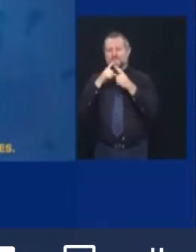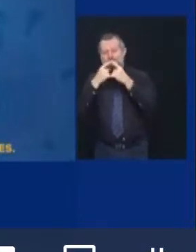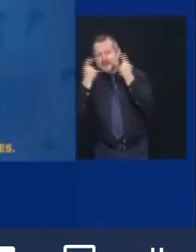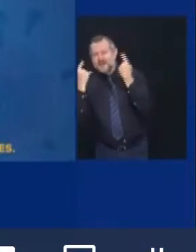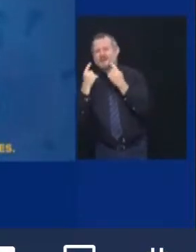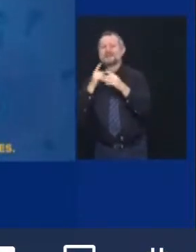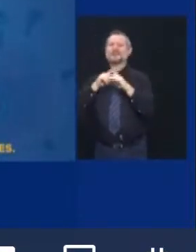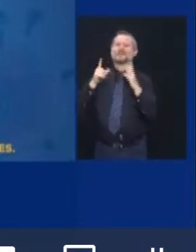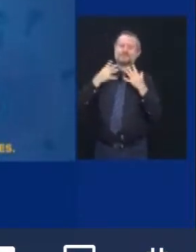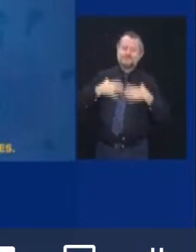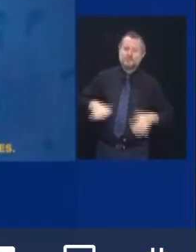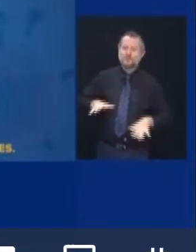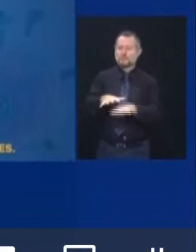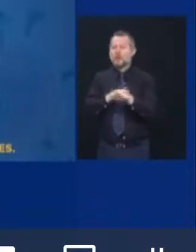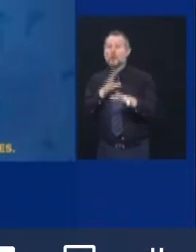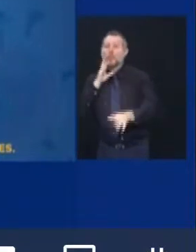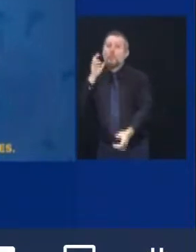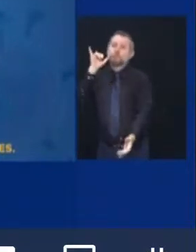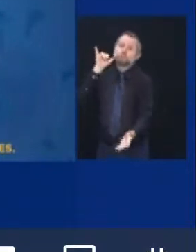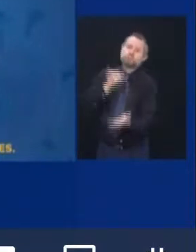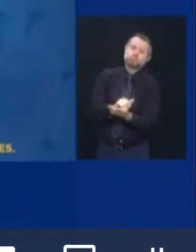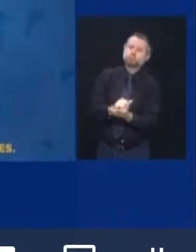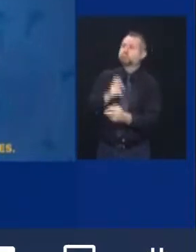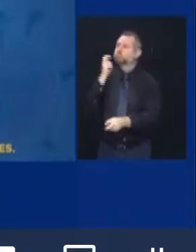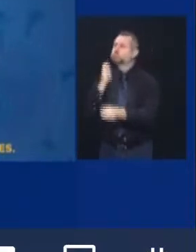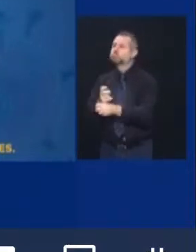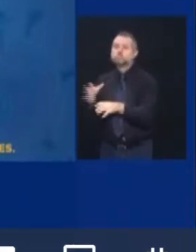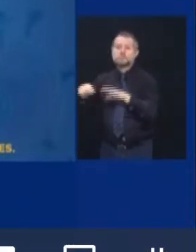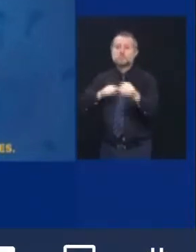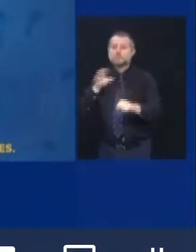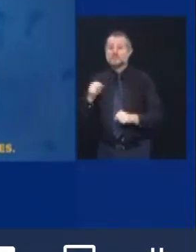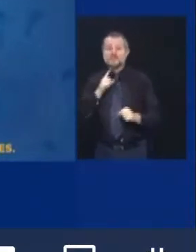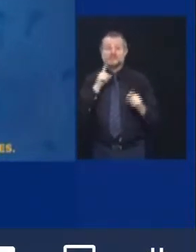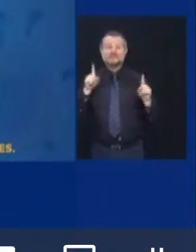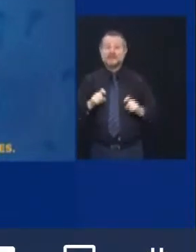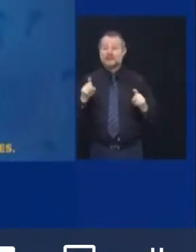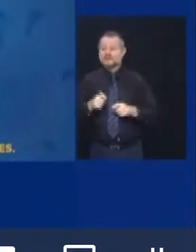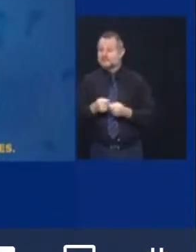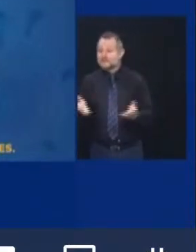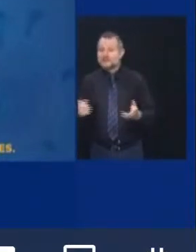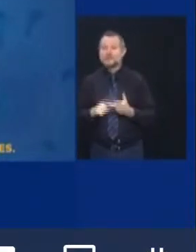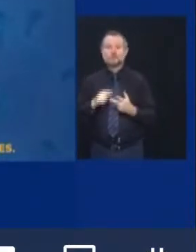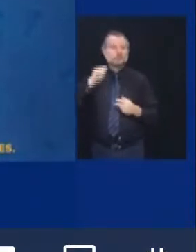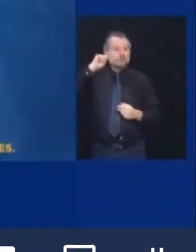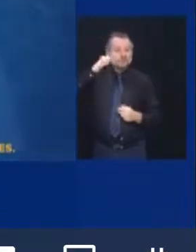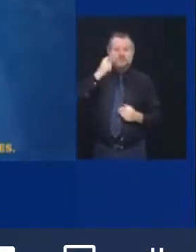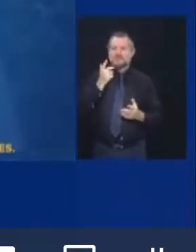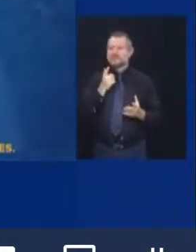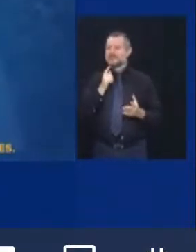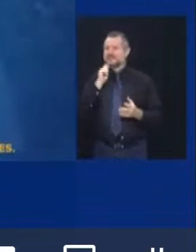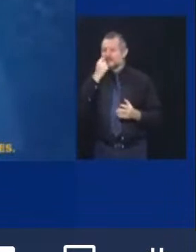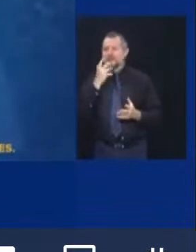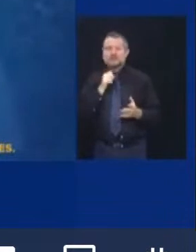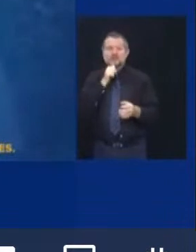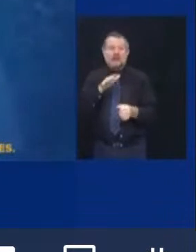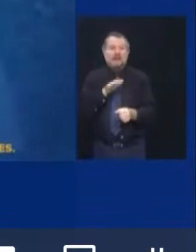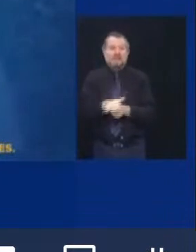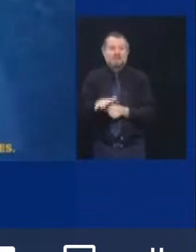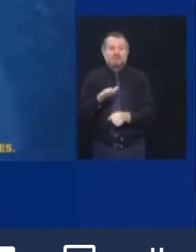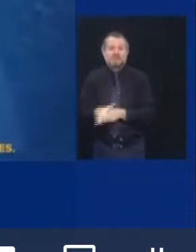going through this. We couldn't do enough testing. Literally, we couldn't get enough Q-tips to do the nasal